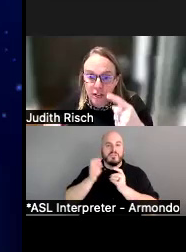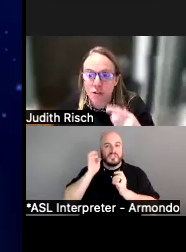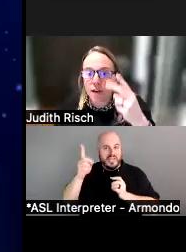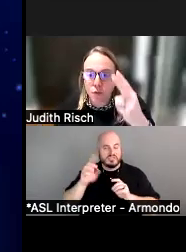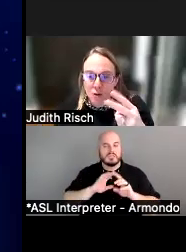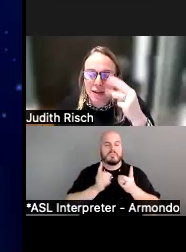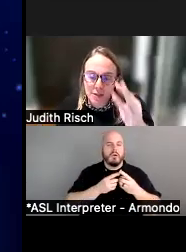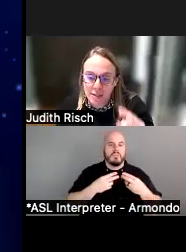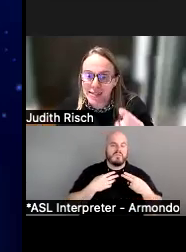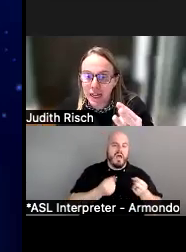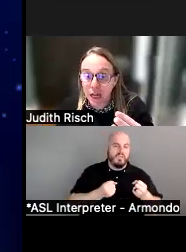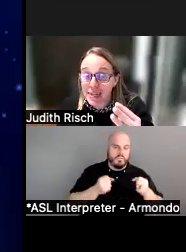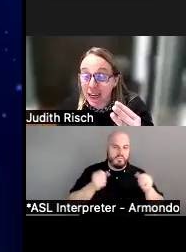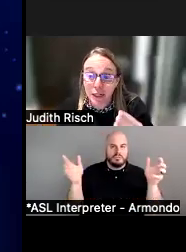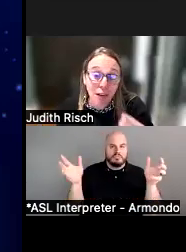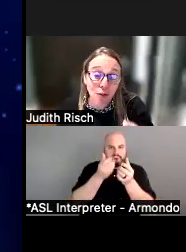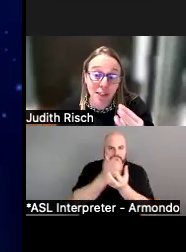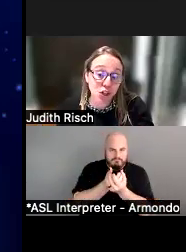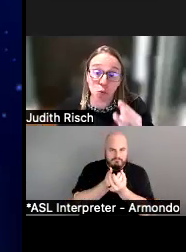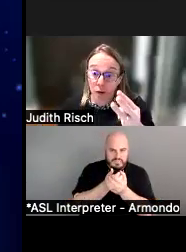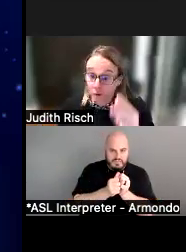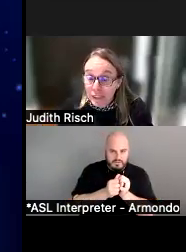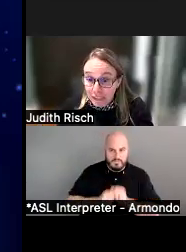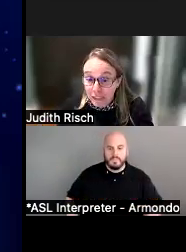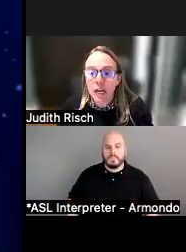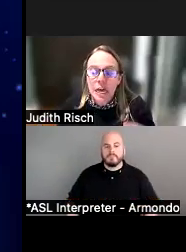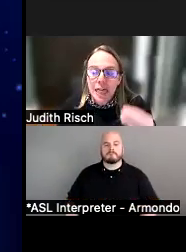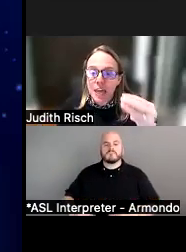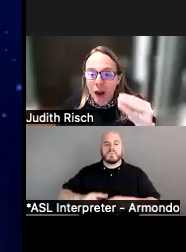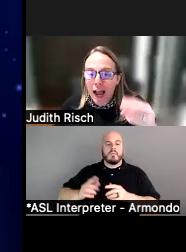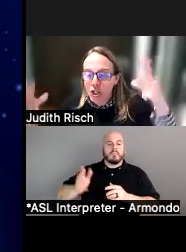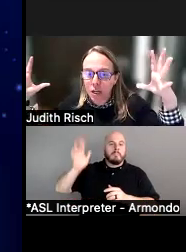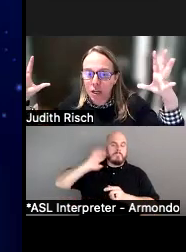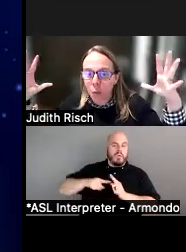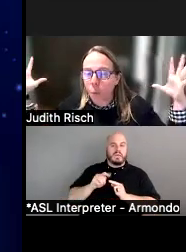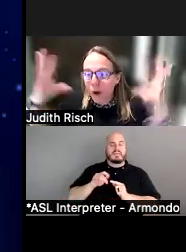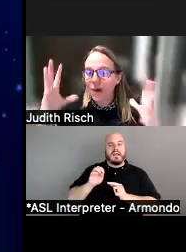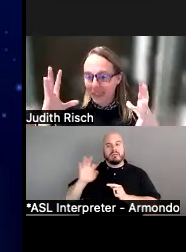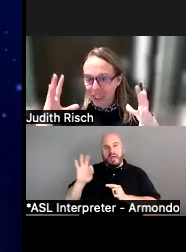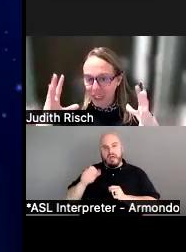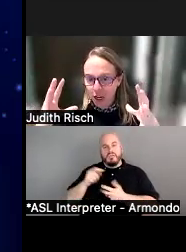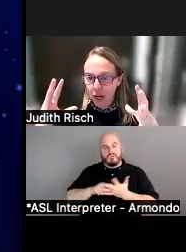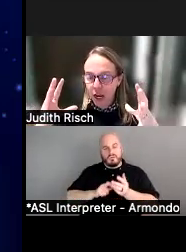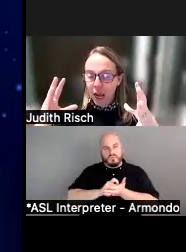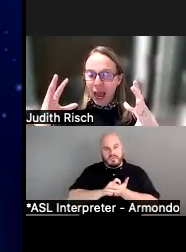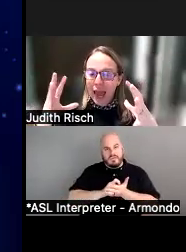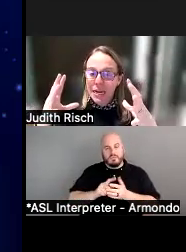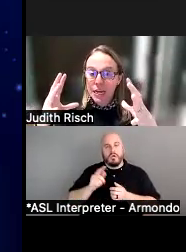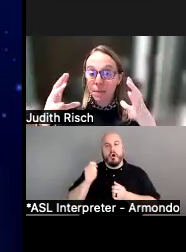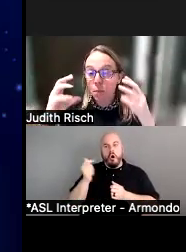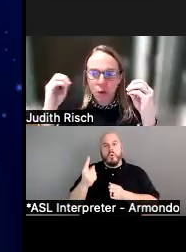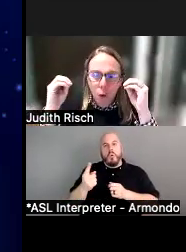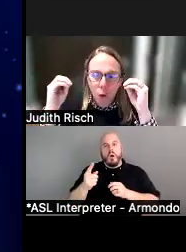original Section 504, Title VI, and Title IX regulations were all written, they were actually one regulation.